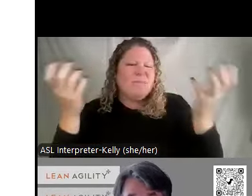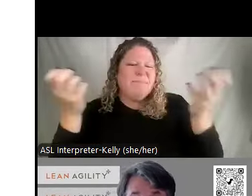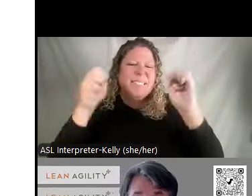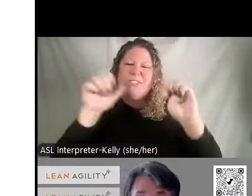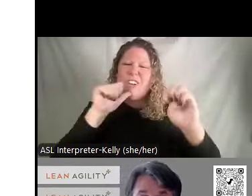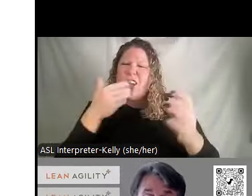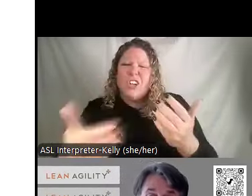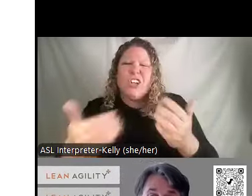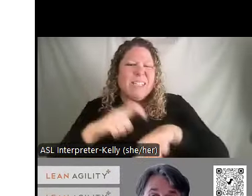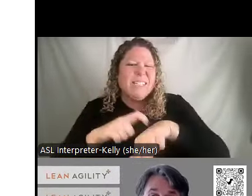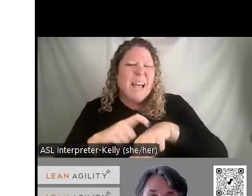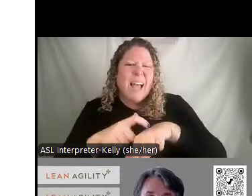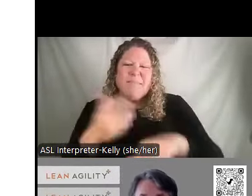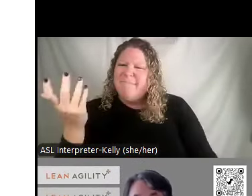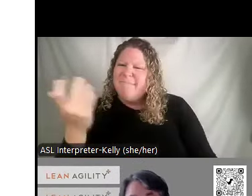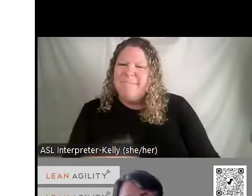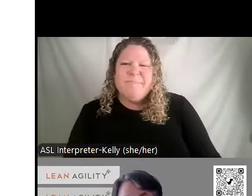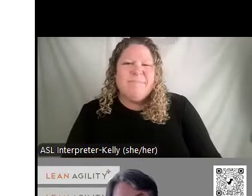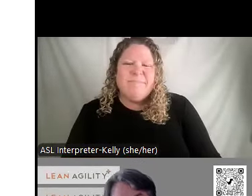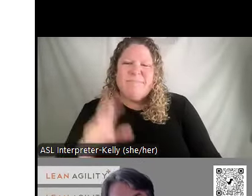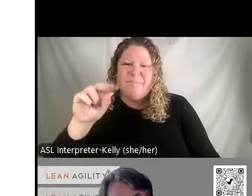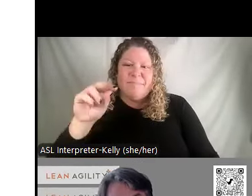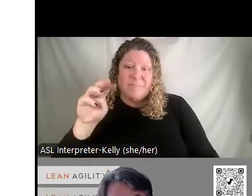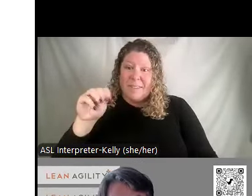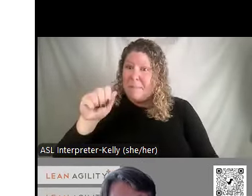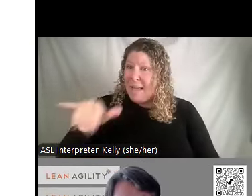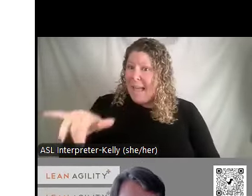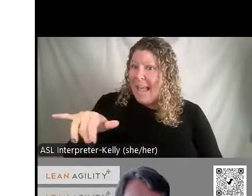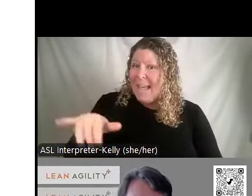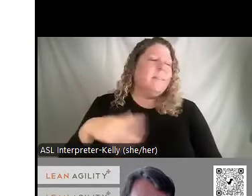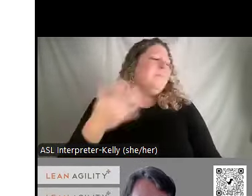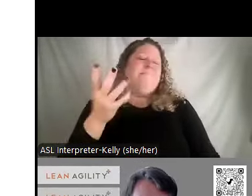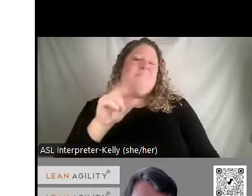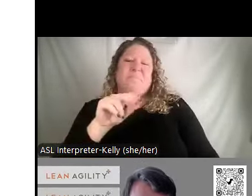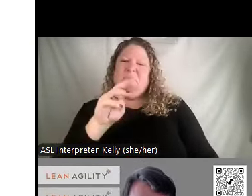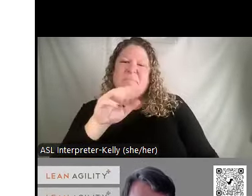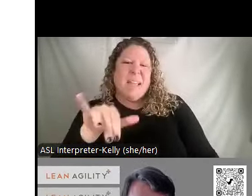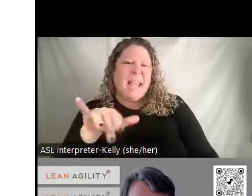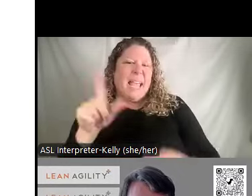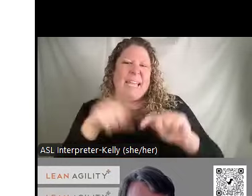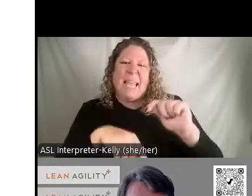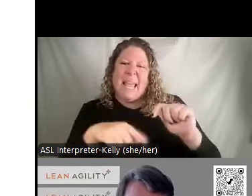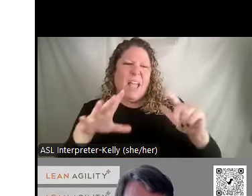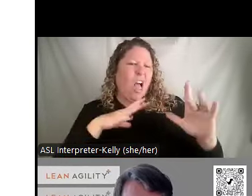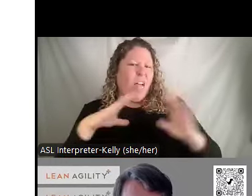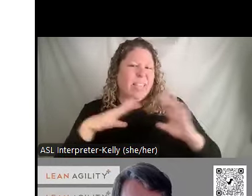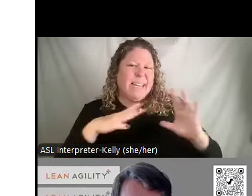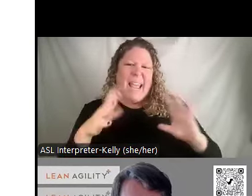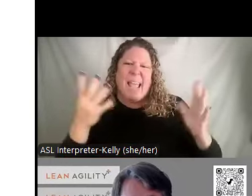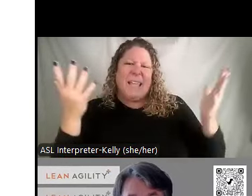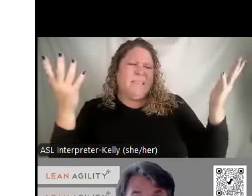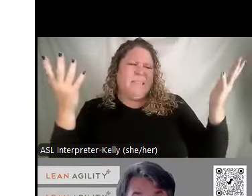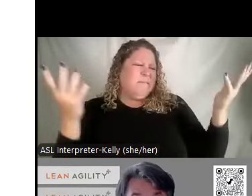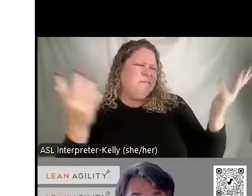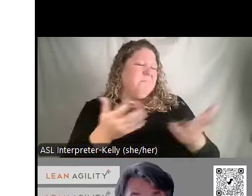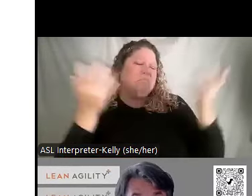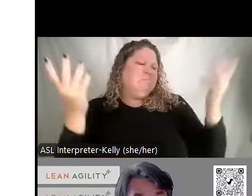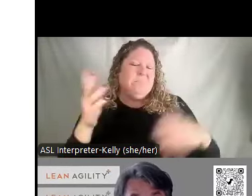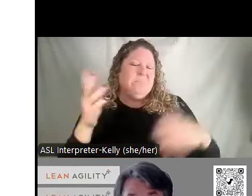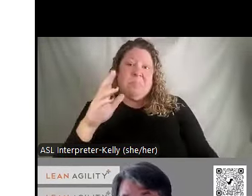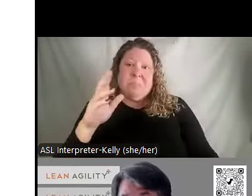do anything. And what about May? Well, May's not good. We got there's a statutory holiday in May. That's no good.